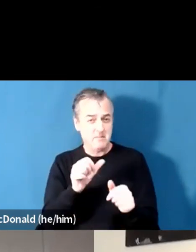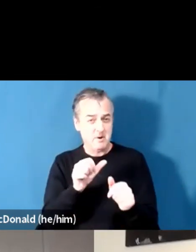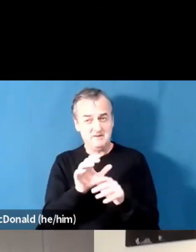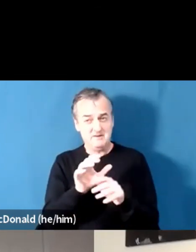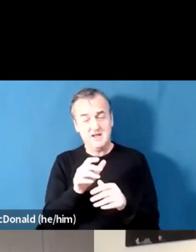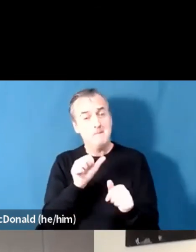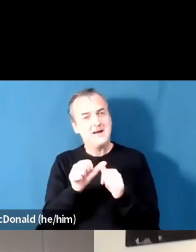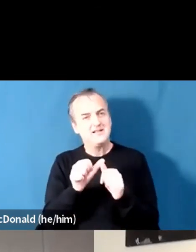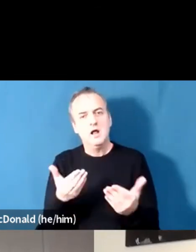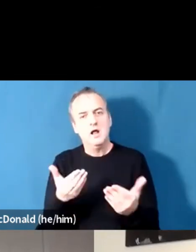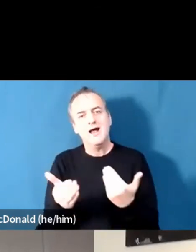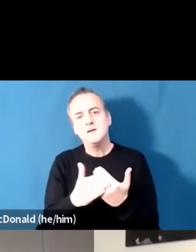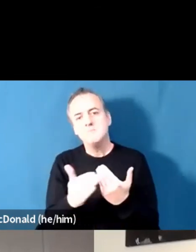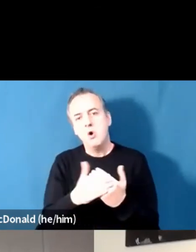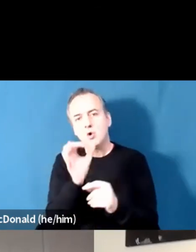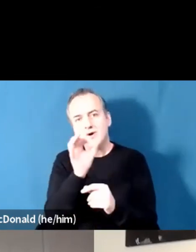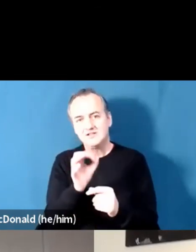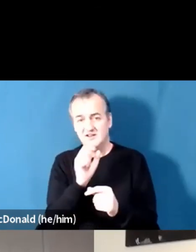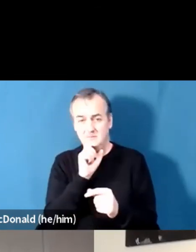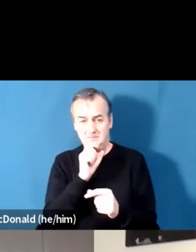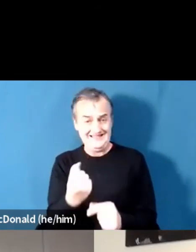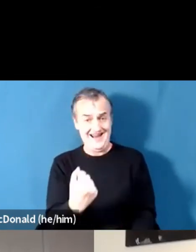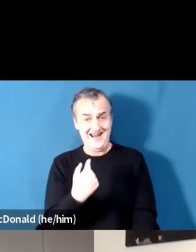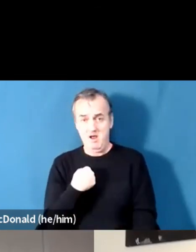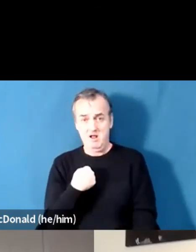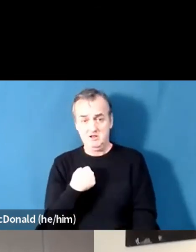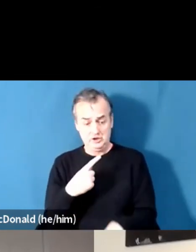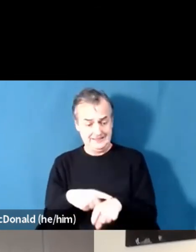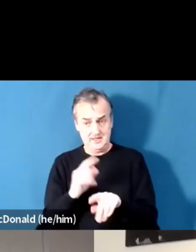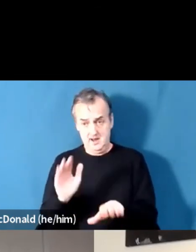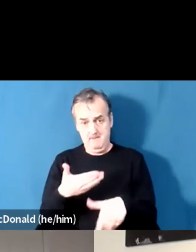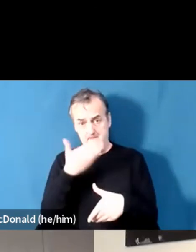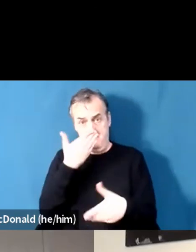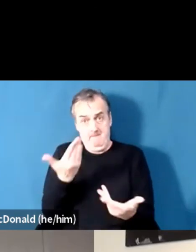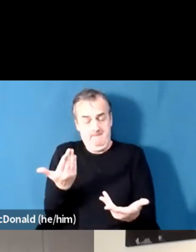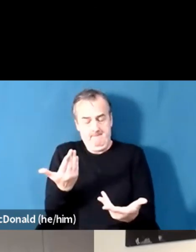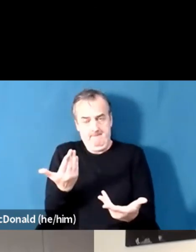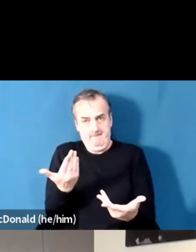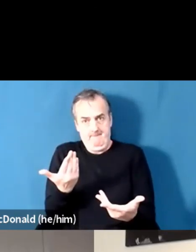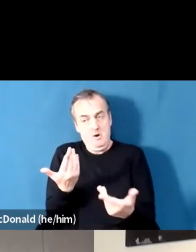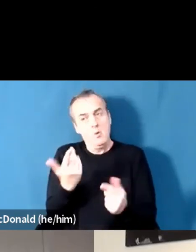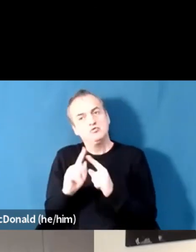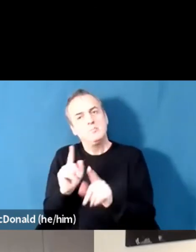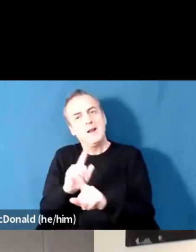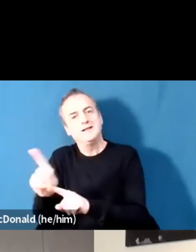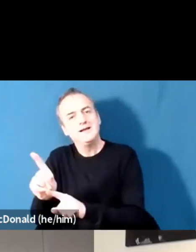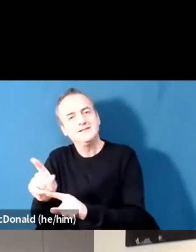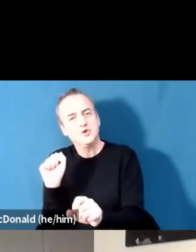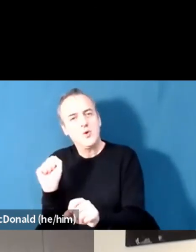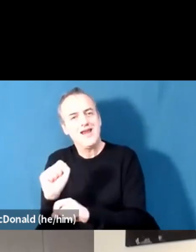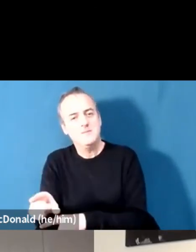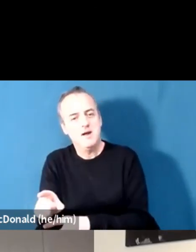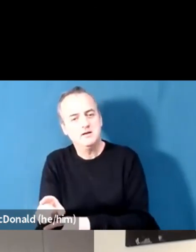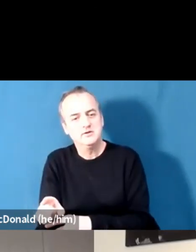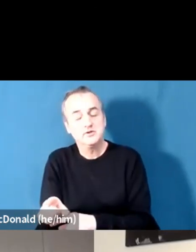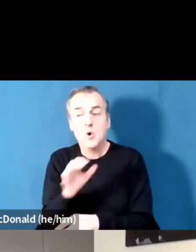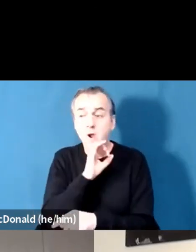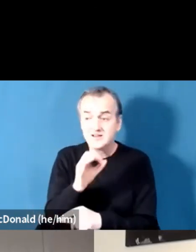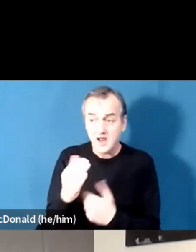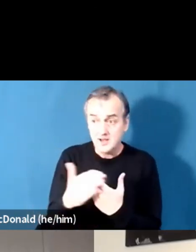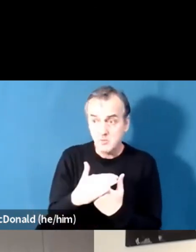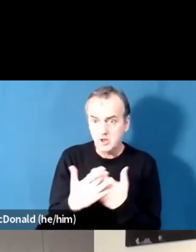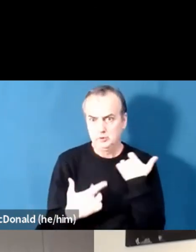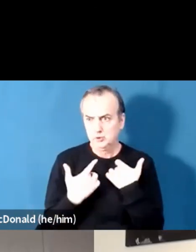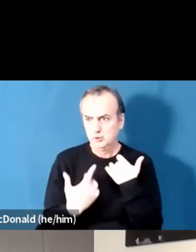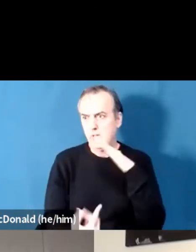extra questions, just looking at the time? Is that okay? Yeah. Are there any burning questions that are kind of time sensitive or for